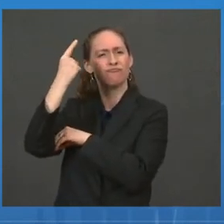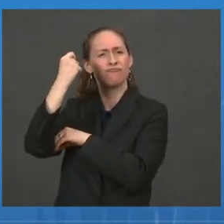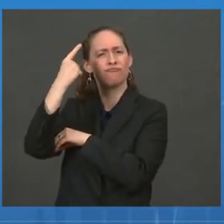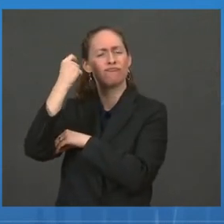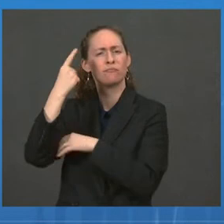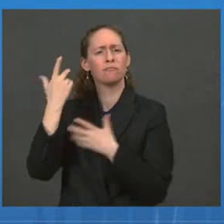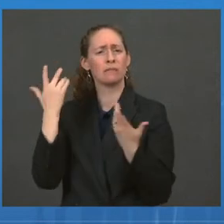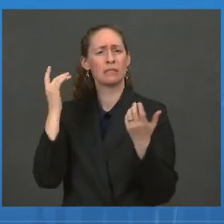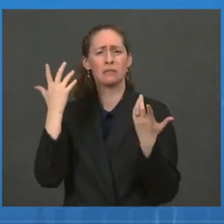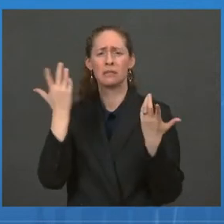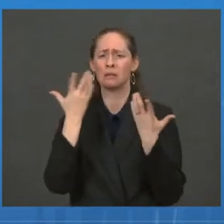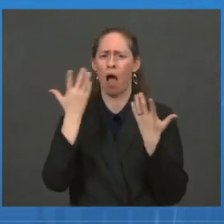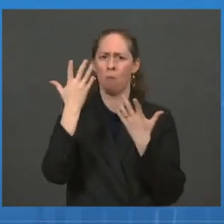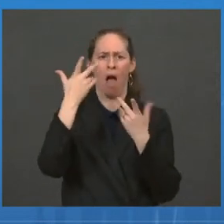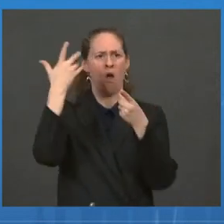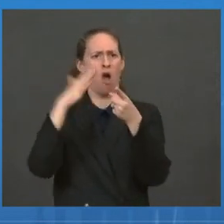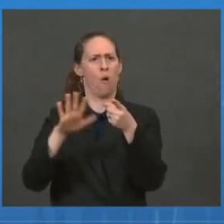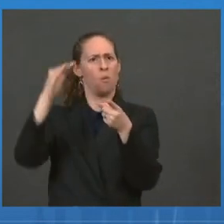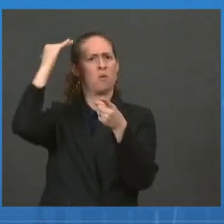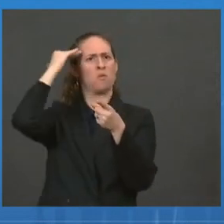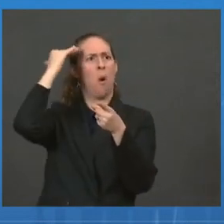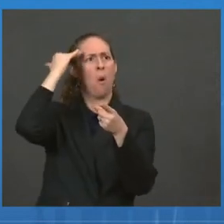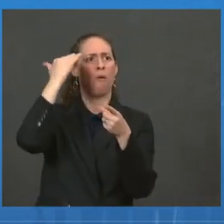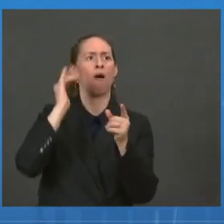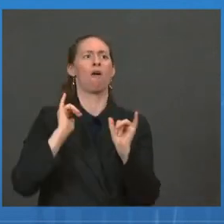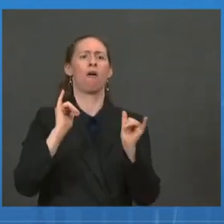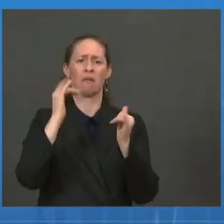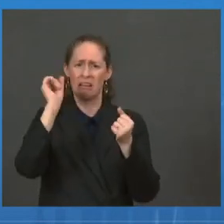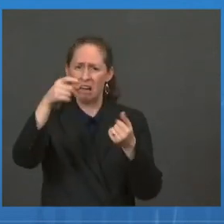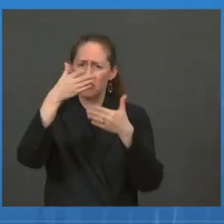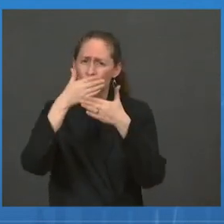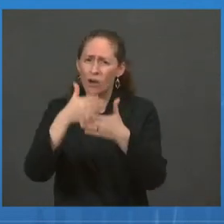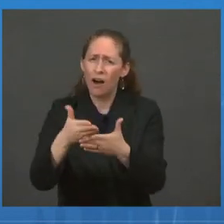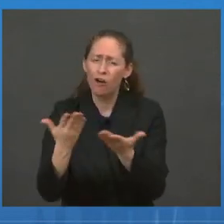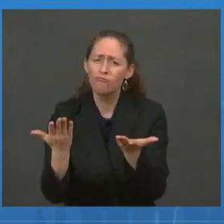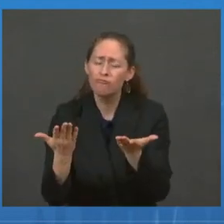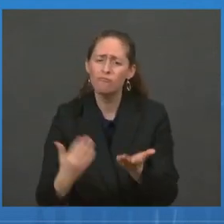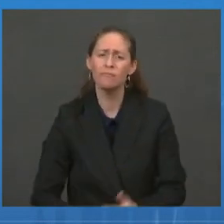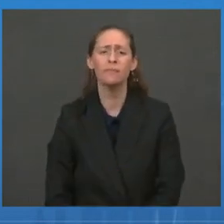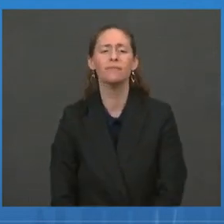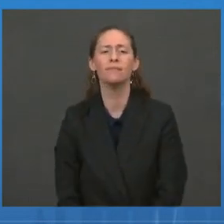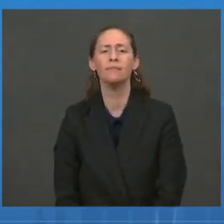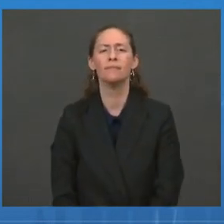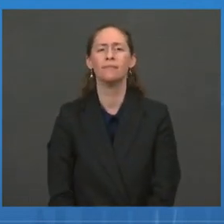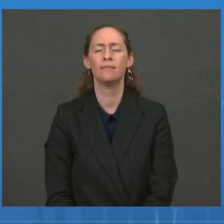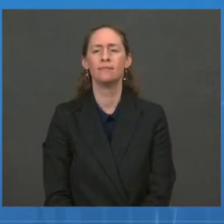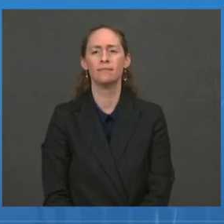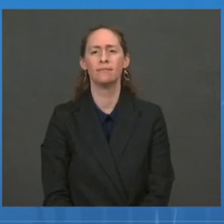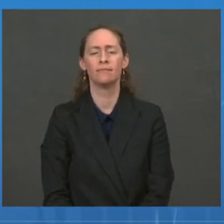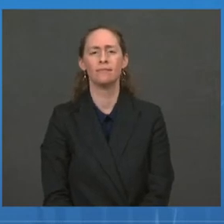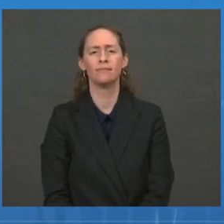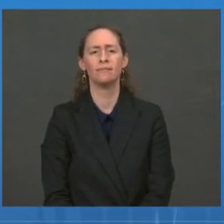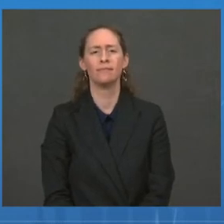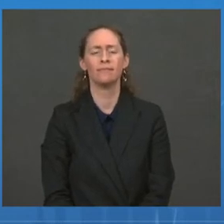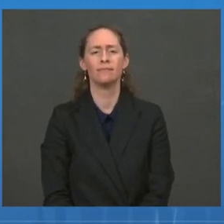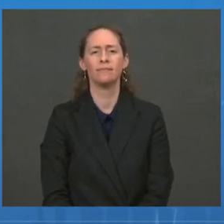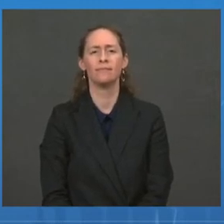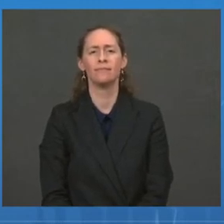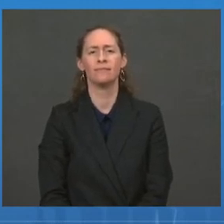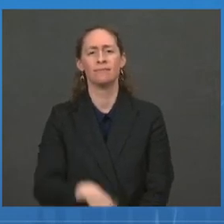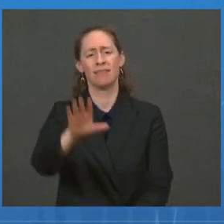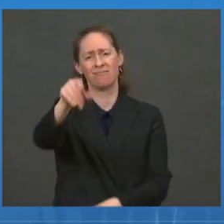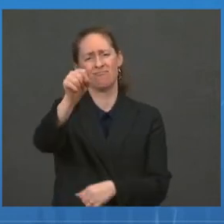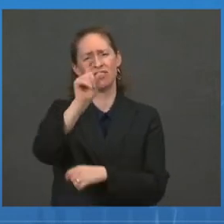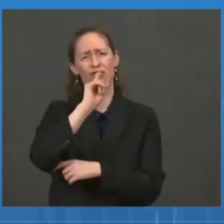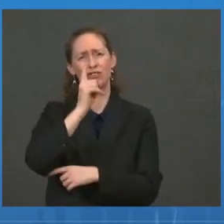thank you yeah yeah that's a good question be careful about breadcrumbs it may not tell you what kind of loaf of bread you have because